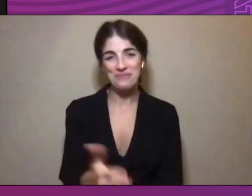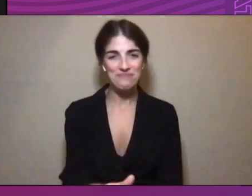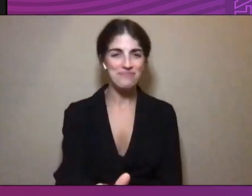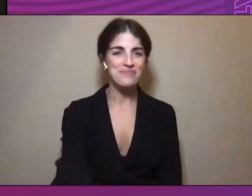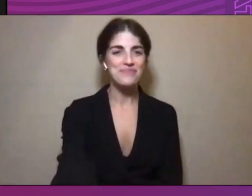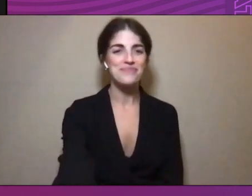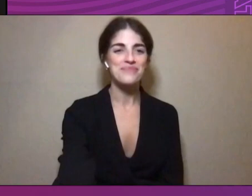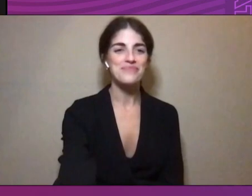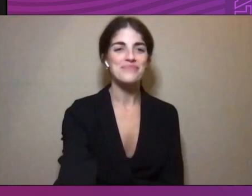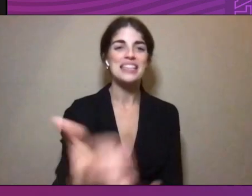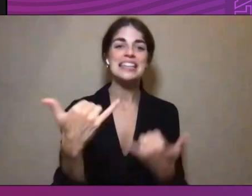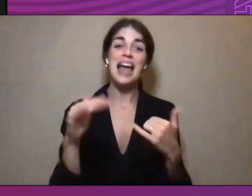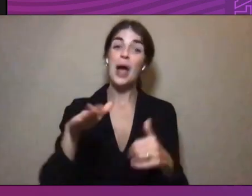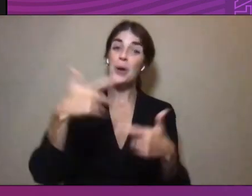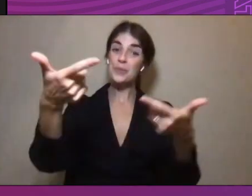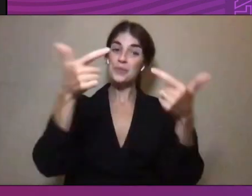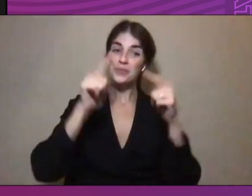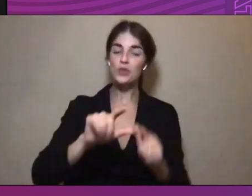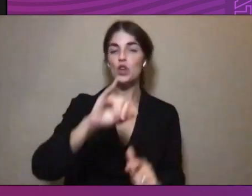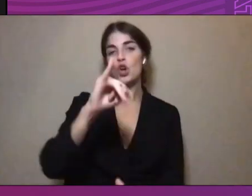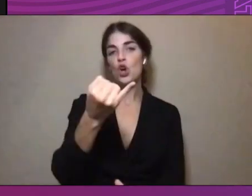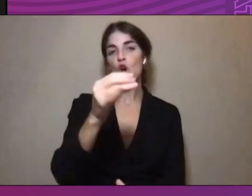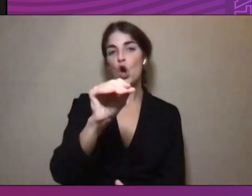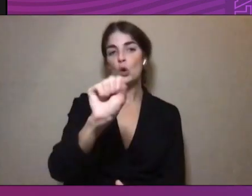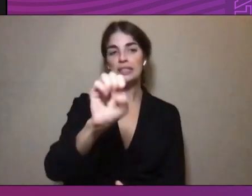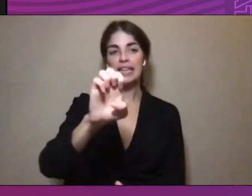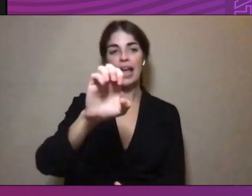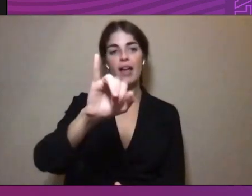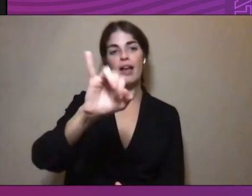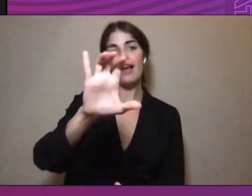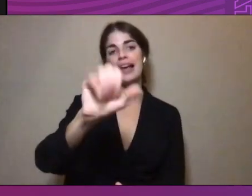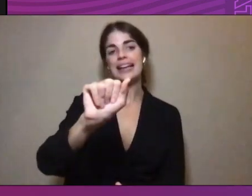I'll pass it along to Jose Carrasquillo.